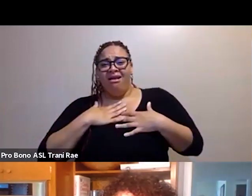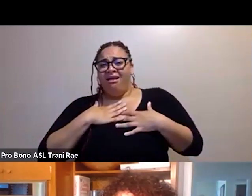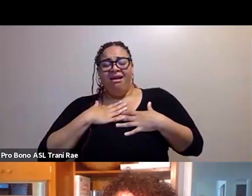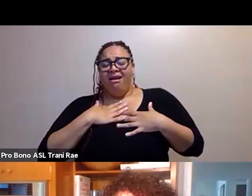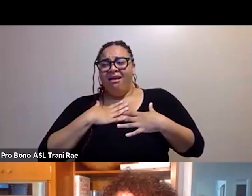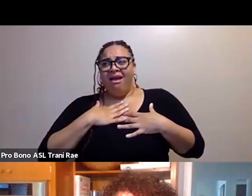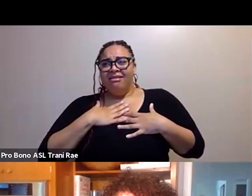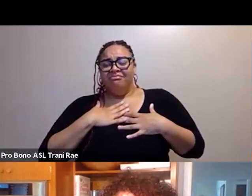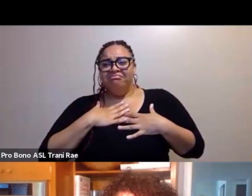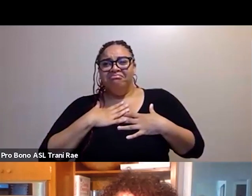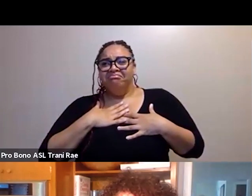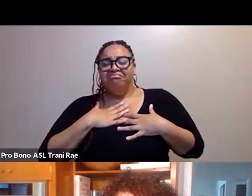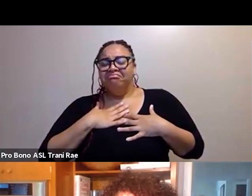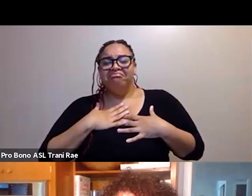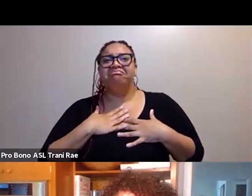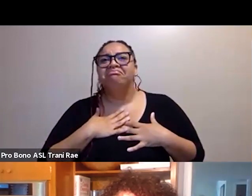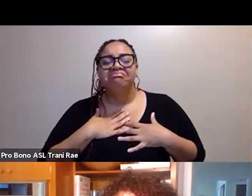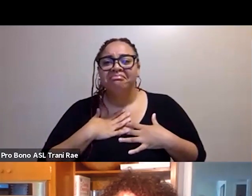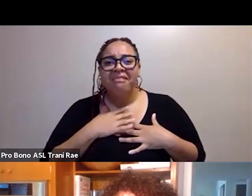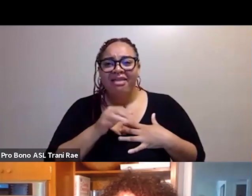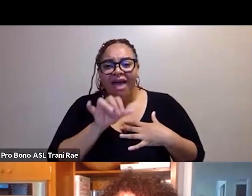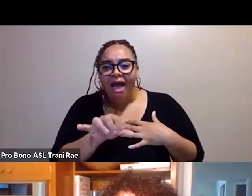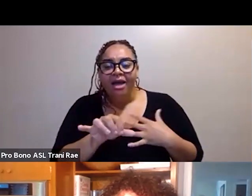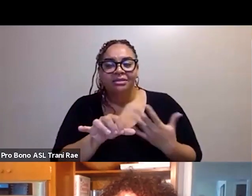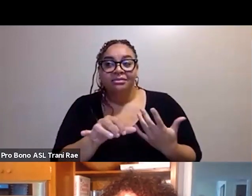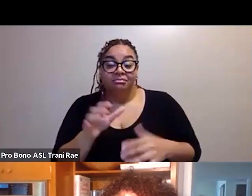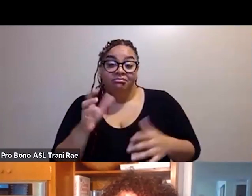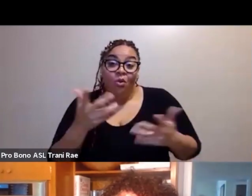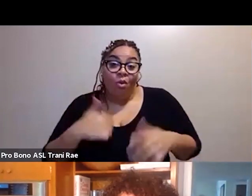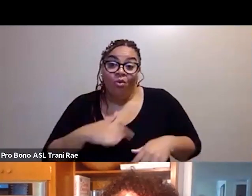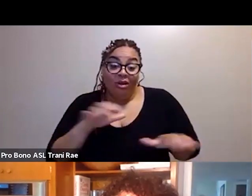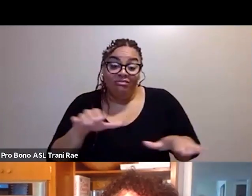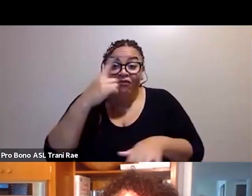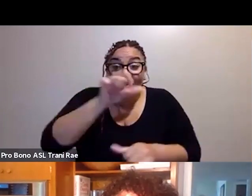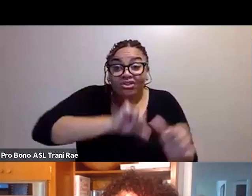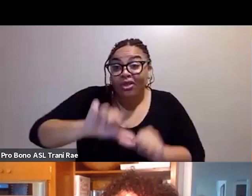filling. And so that was what we did for each other for a long time.